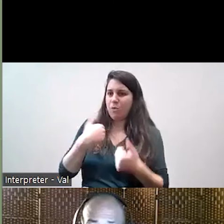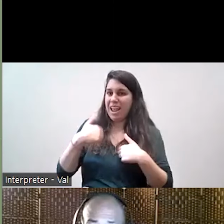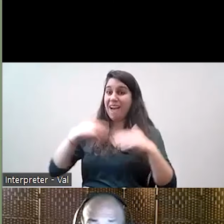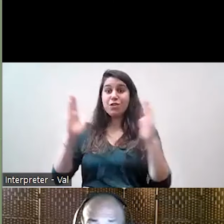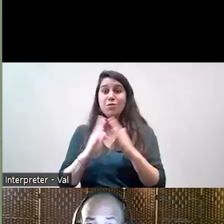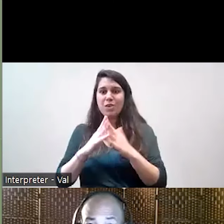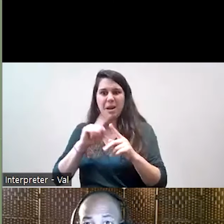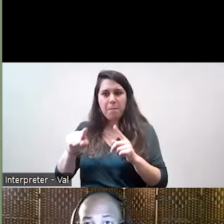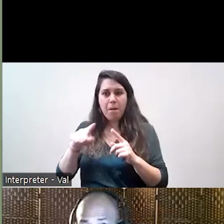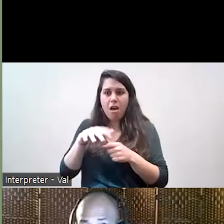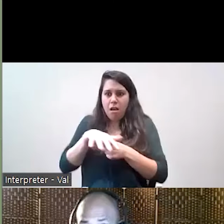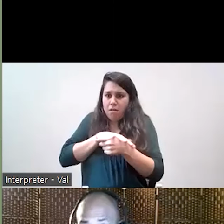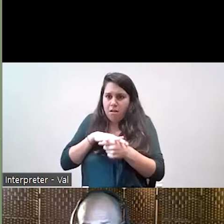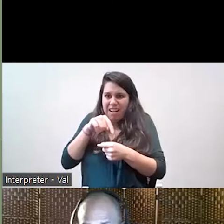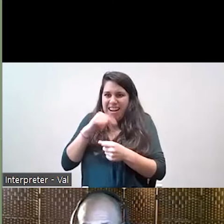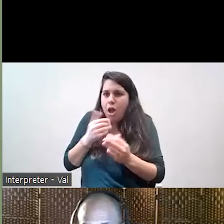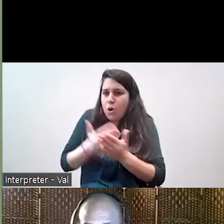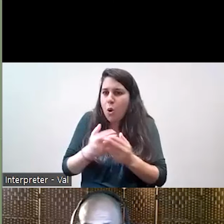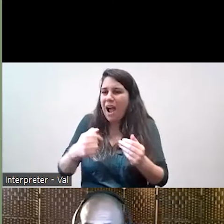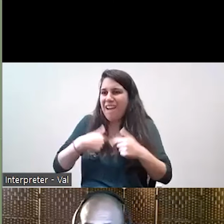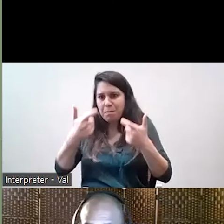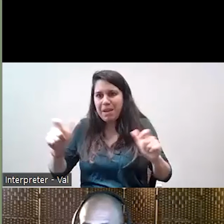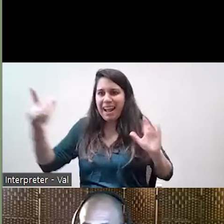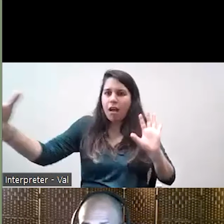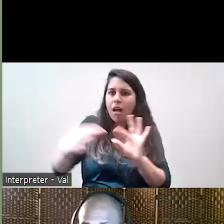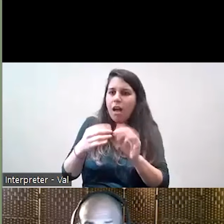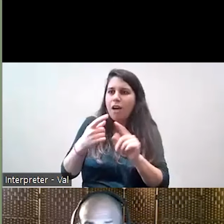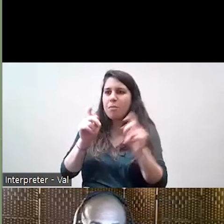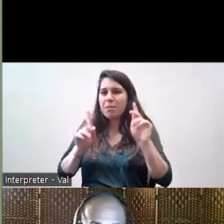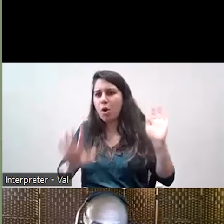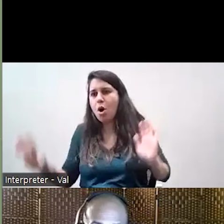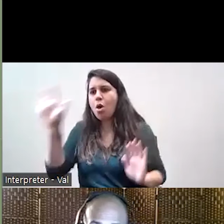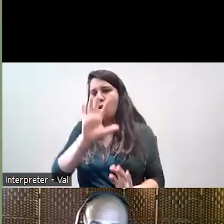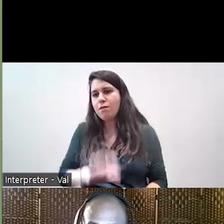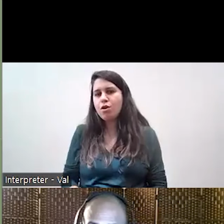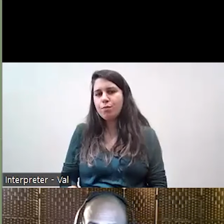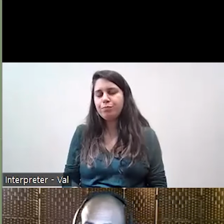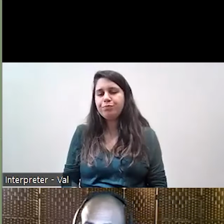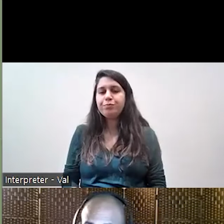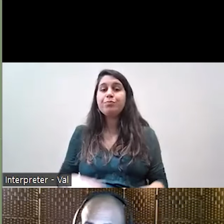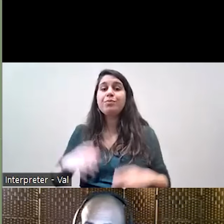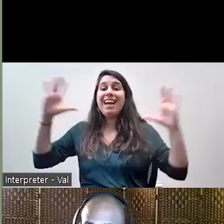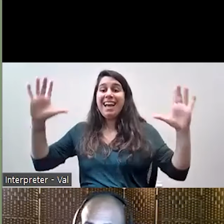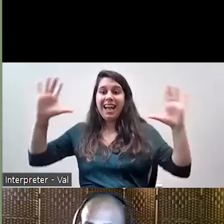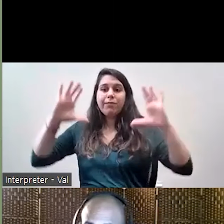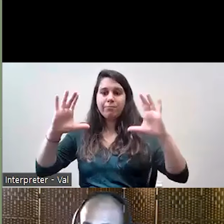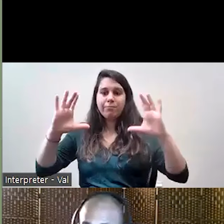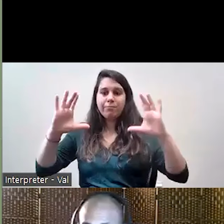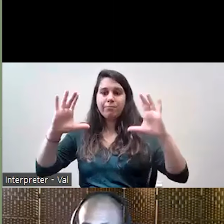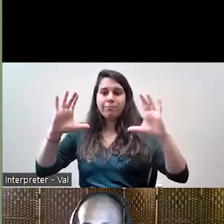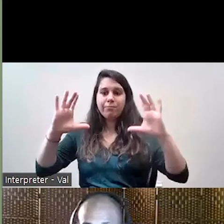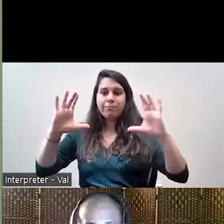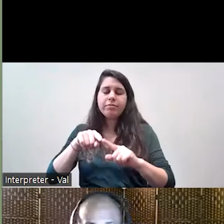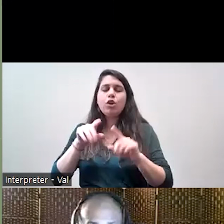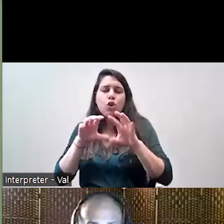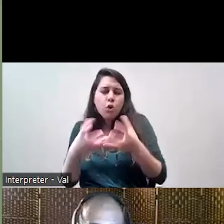these larger scale interactions between people and between groups of people. Then you have the group or organization